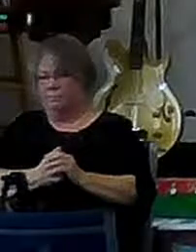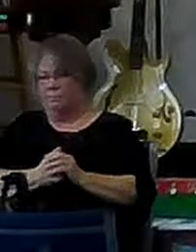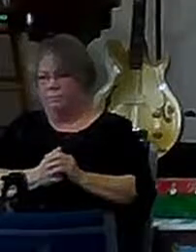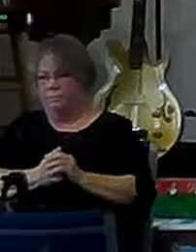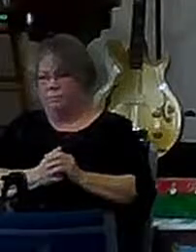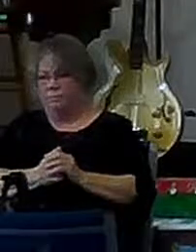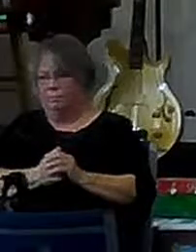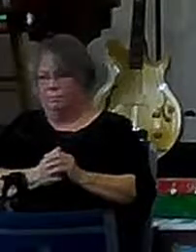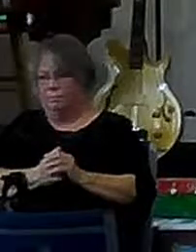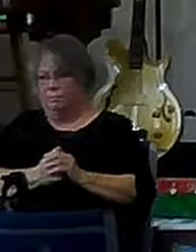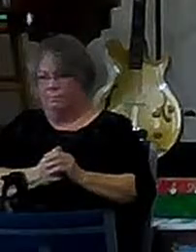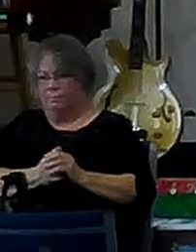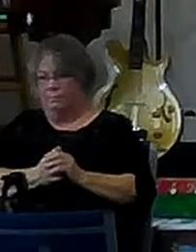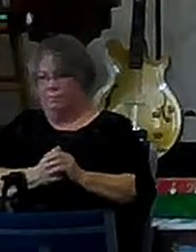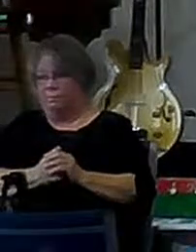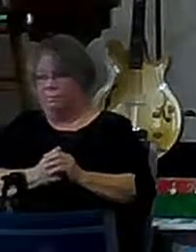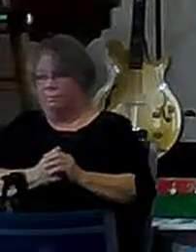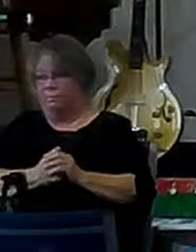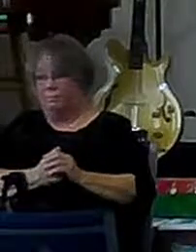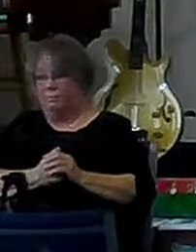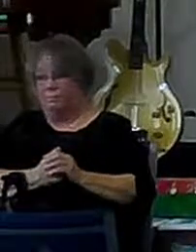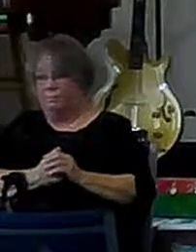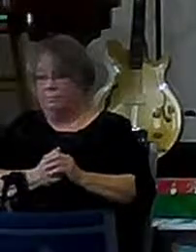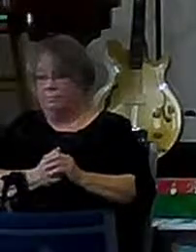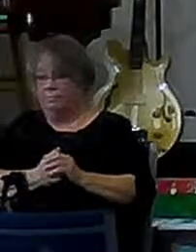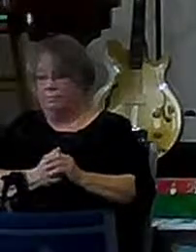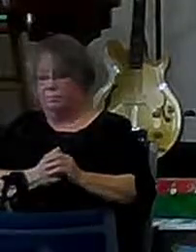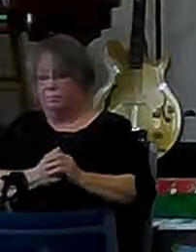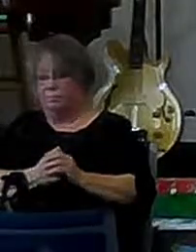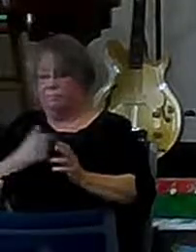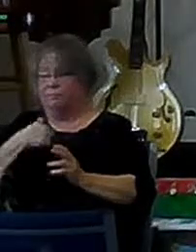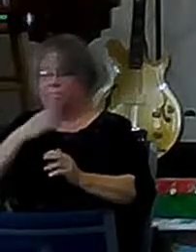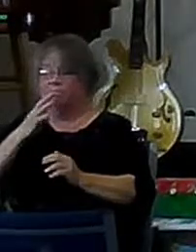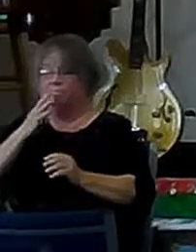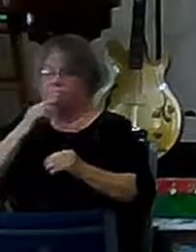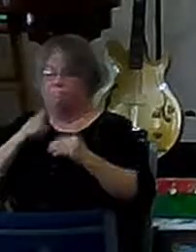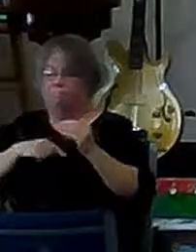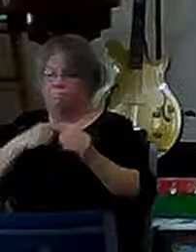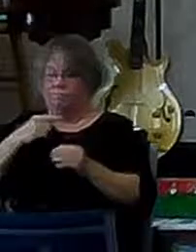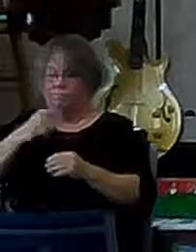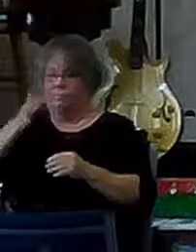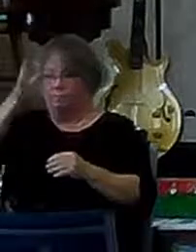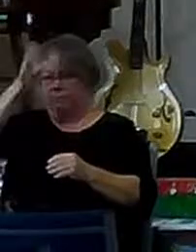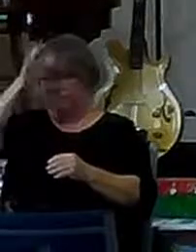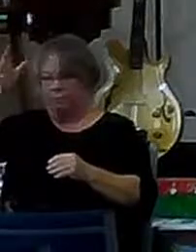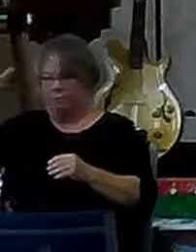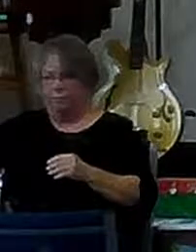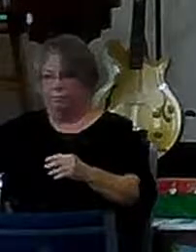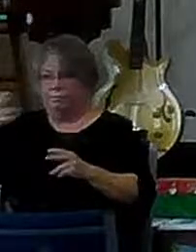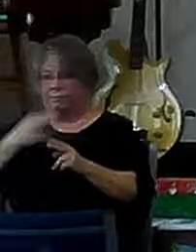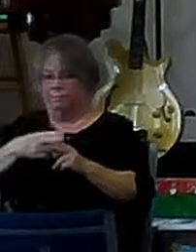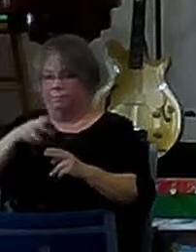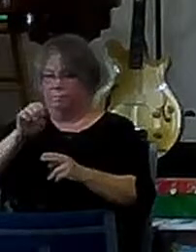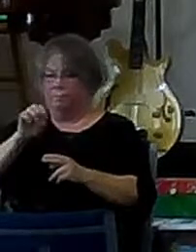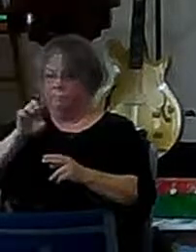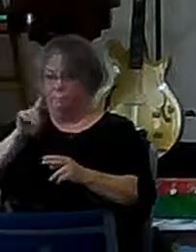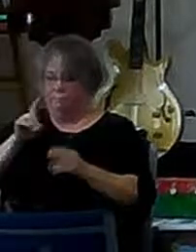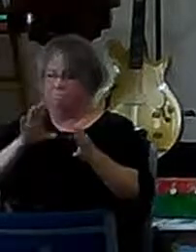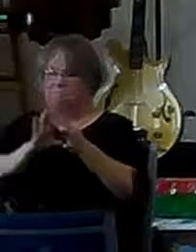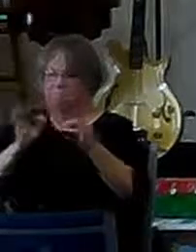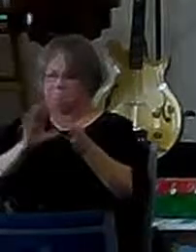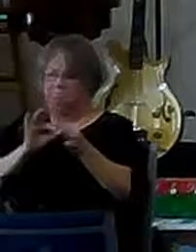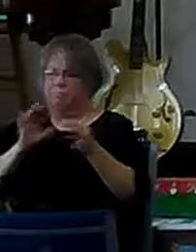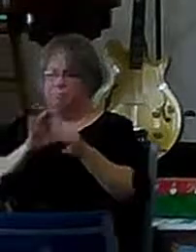I've mentioned over the years my grandfather on my mother's side. His name was Ed. He grew up